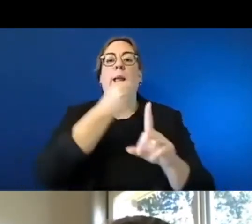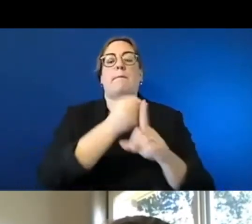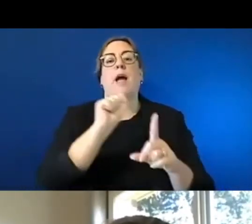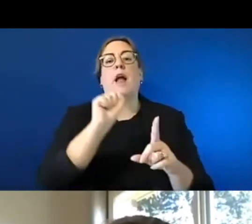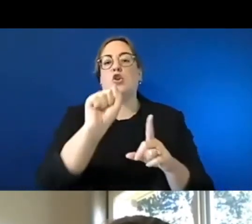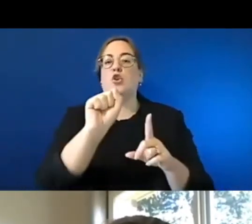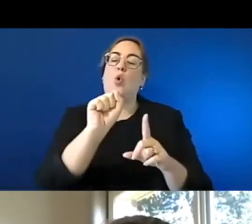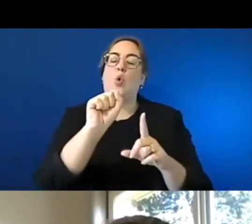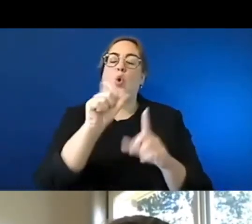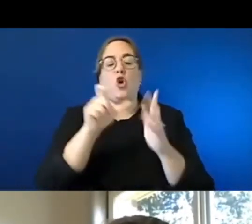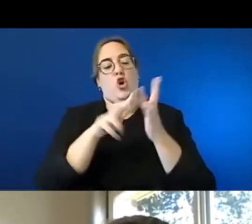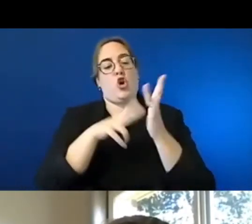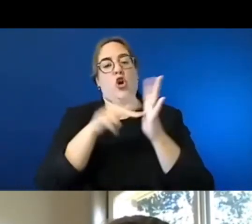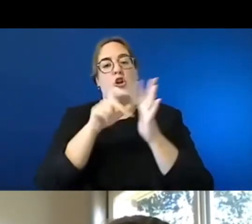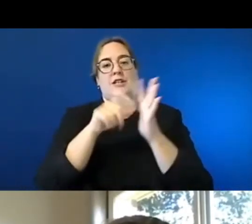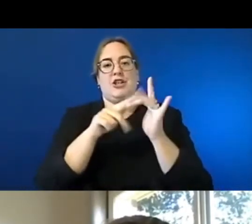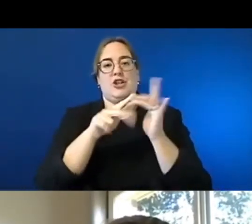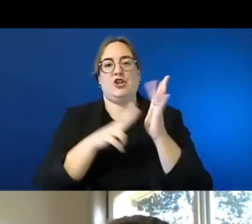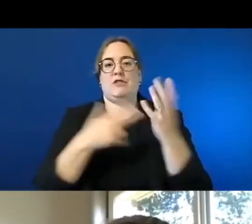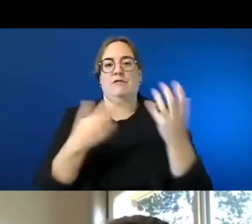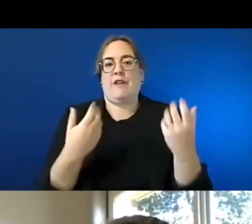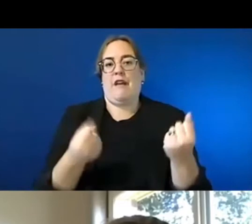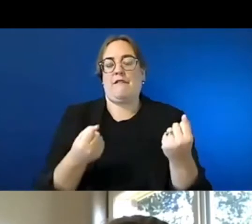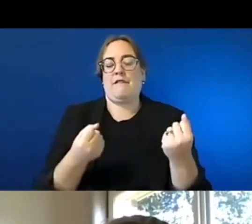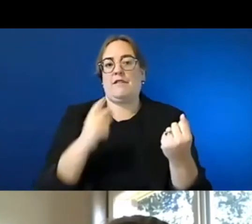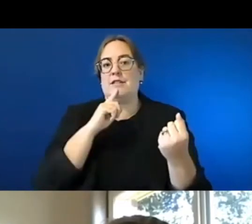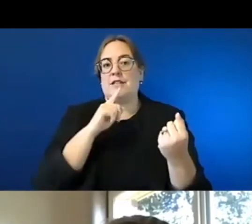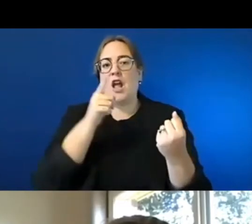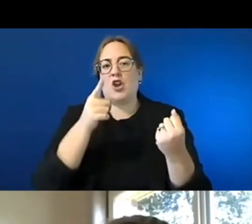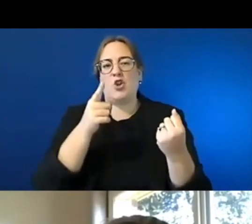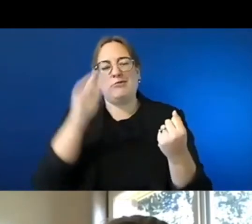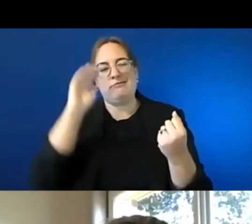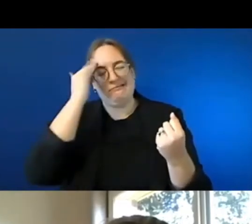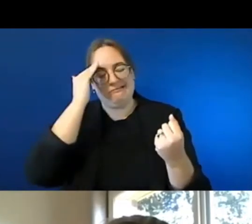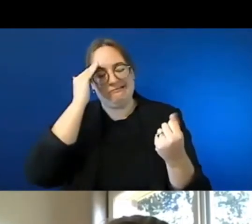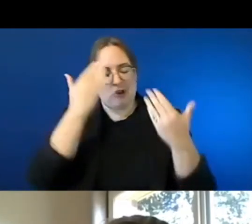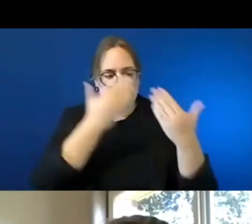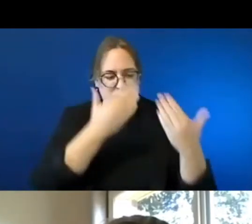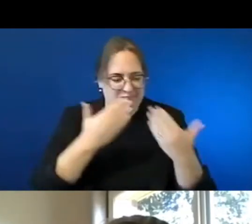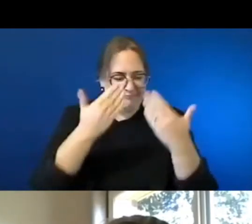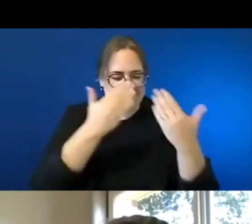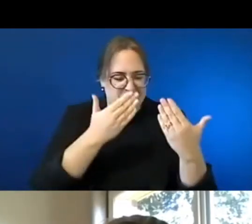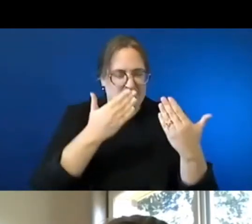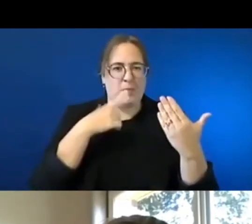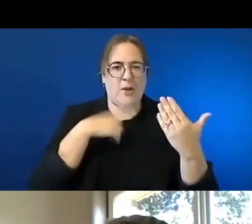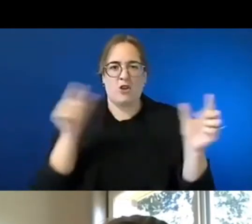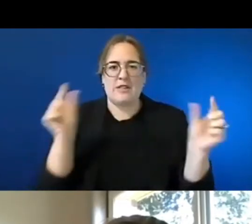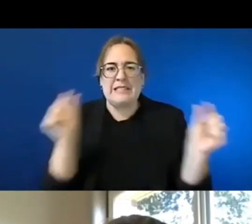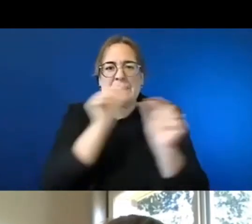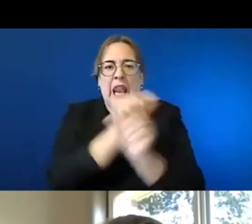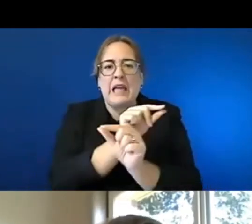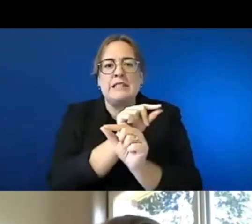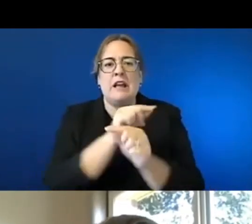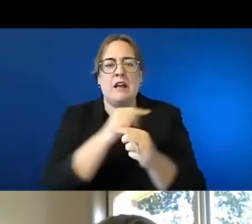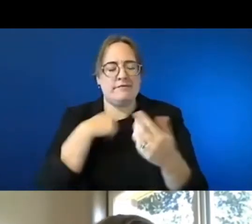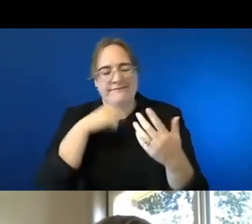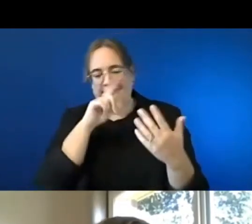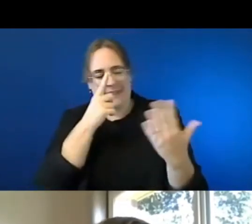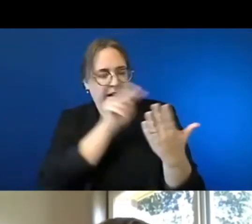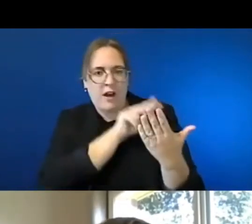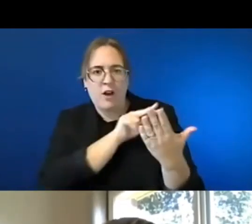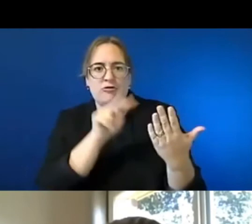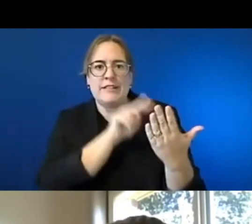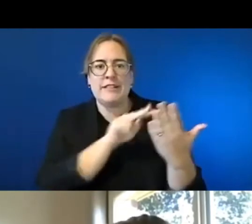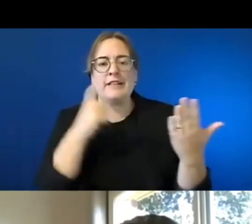if you're struggling, say with your studies in relation to reading, you might have dyslexia or a similar condition. We can put in exam